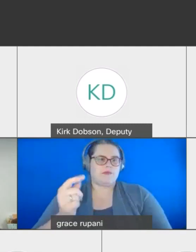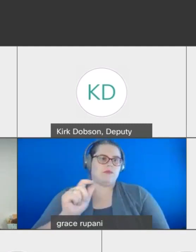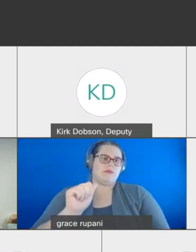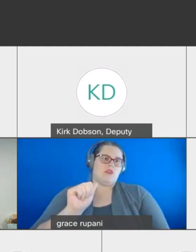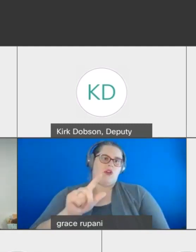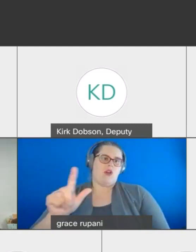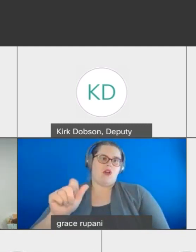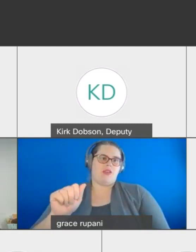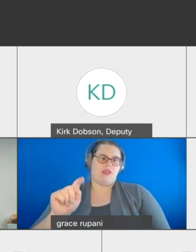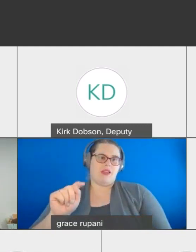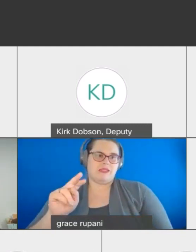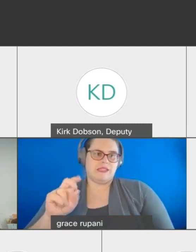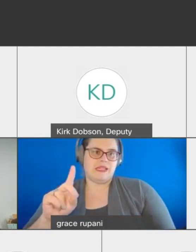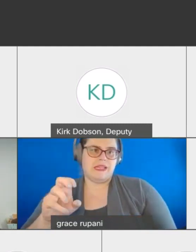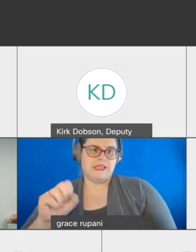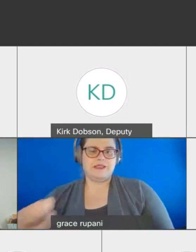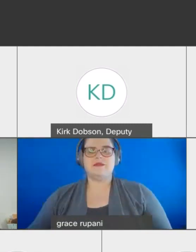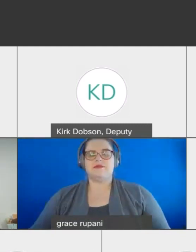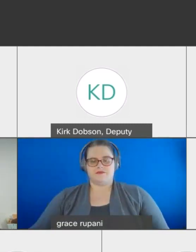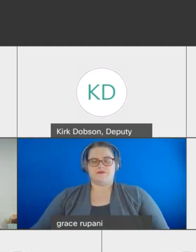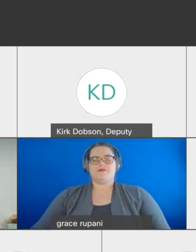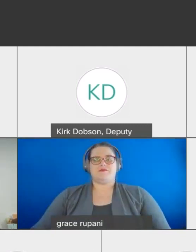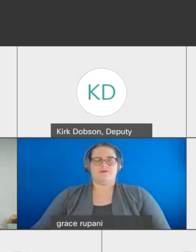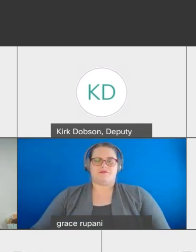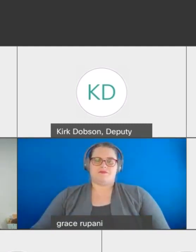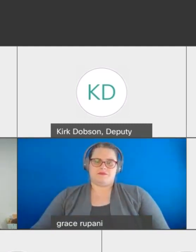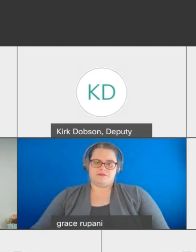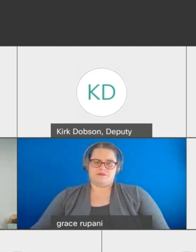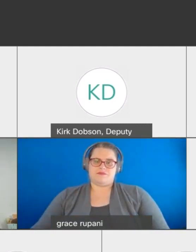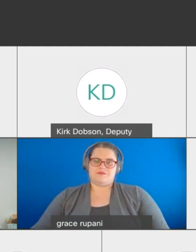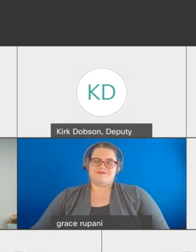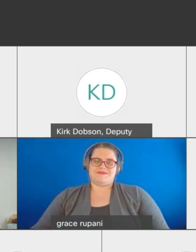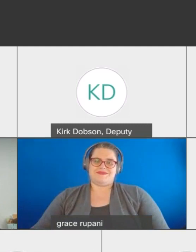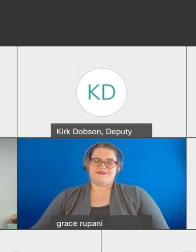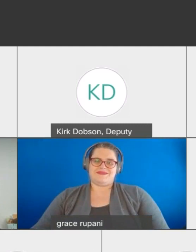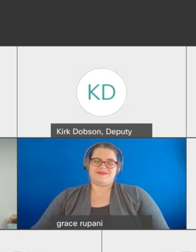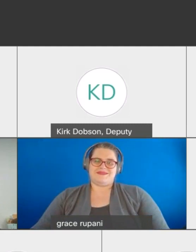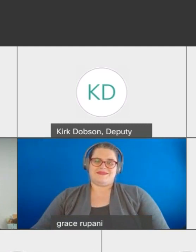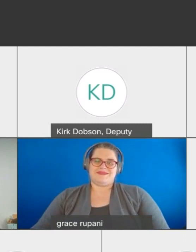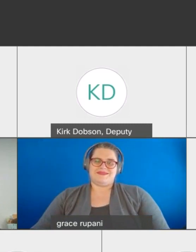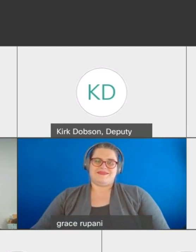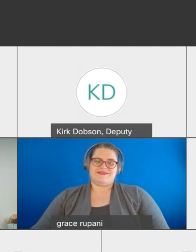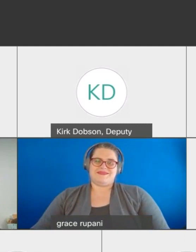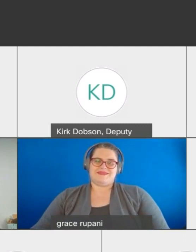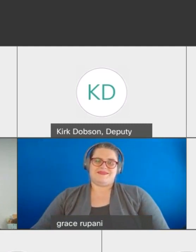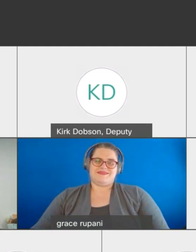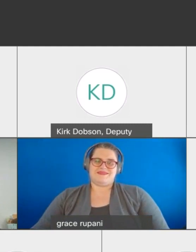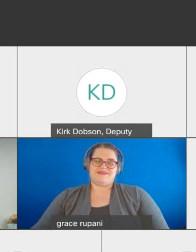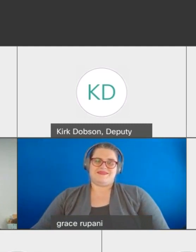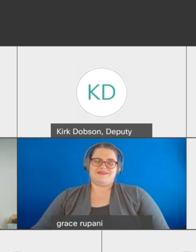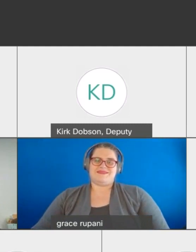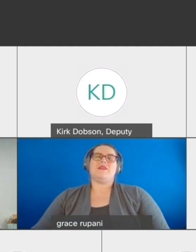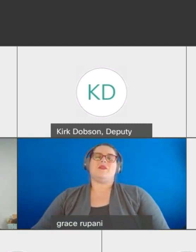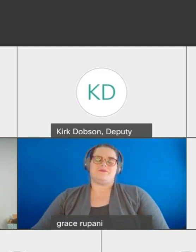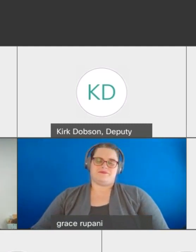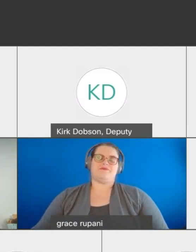have a longer than expected pause is that we will be starting now to